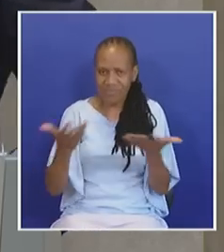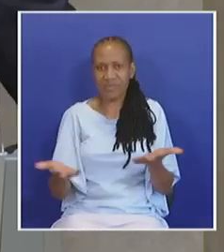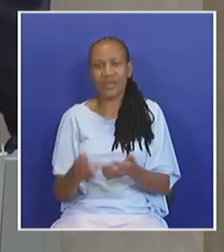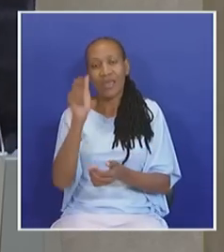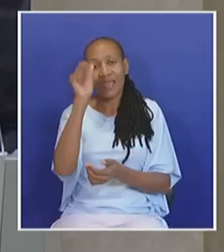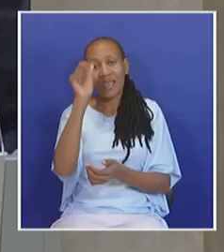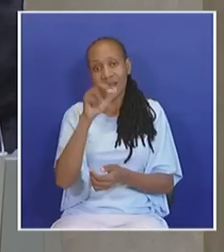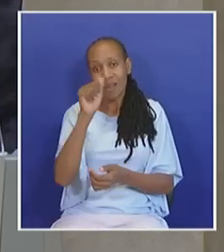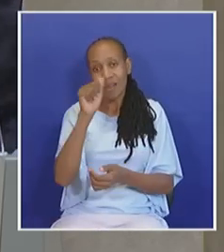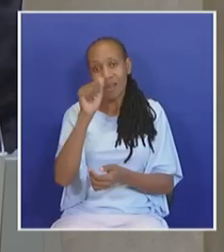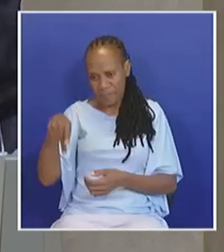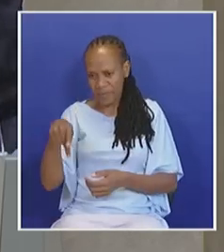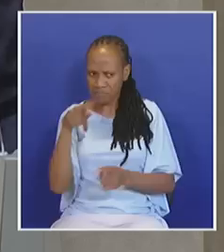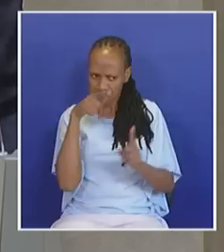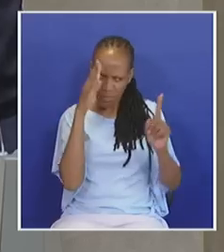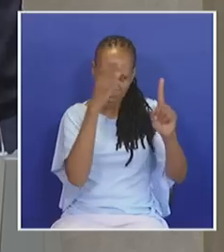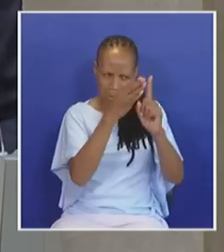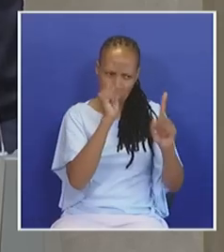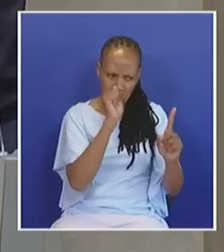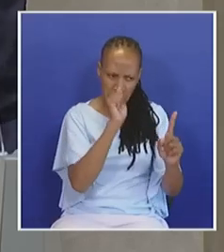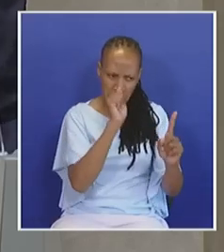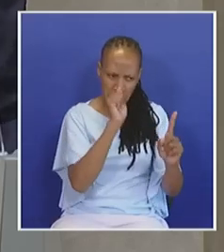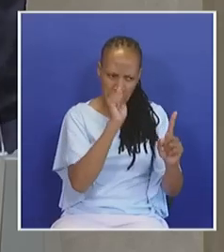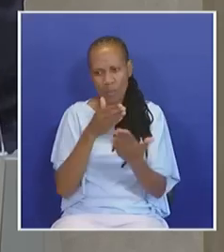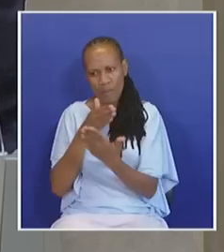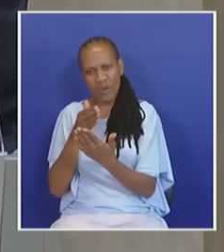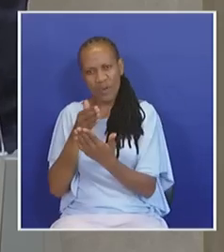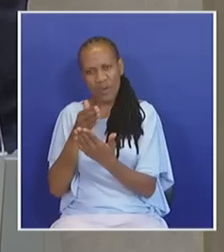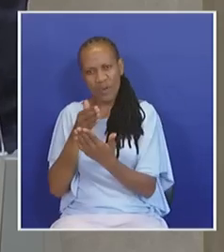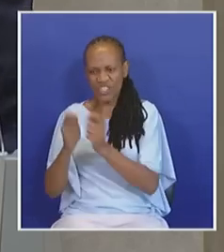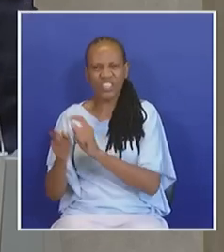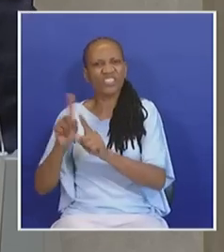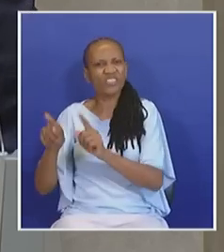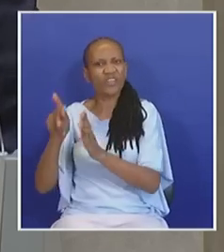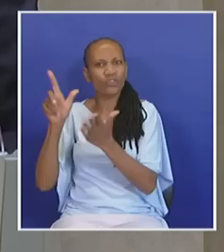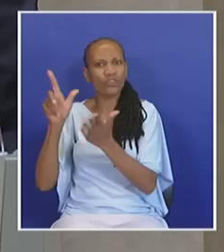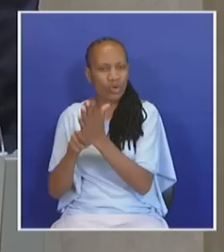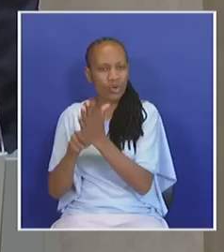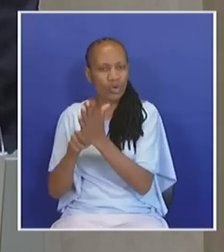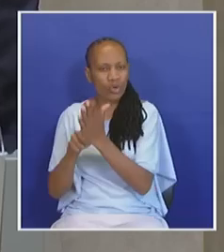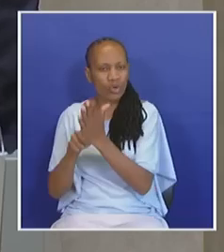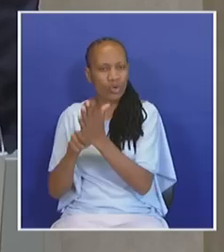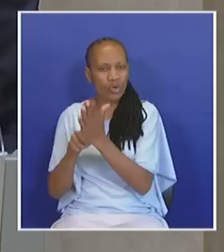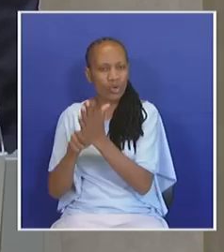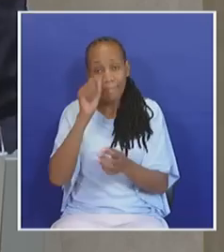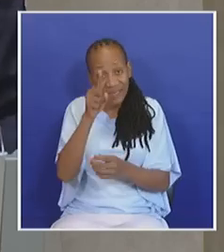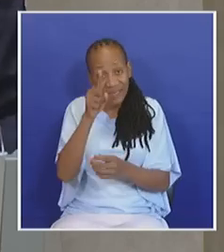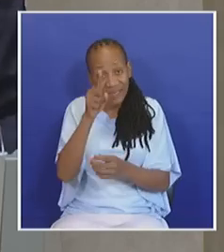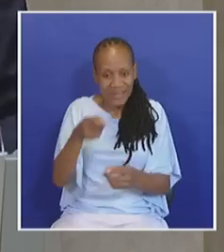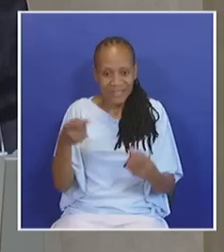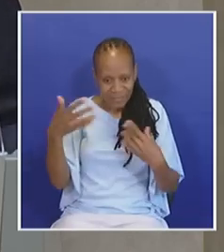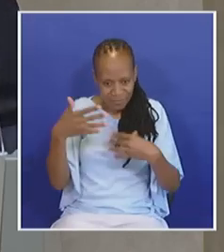is not intended to replace existing laws and policies, but rather to be complementary to